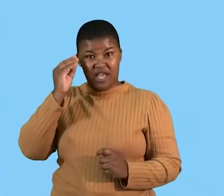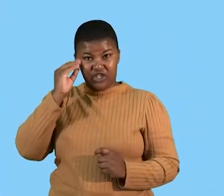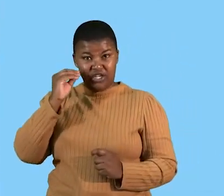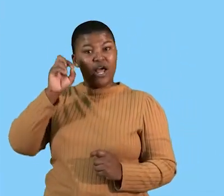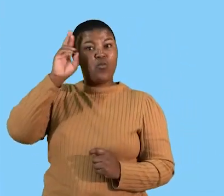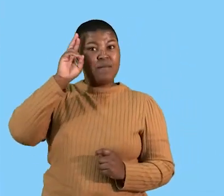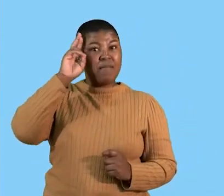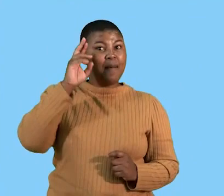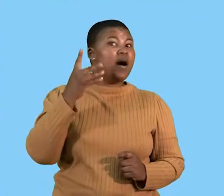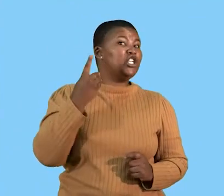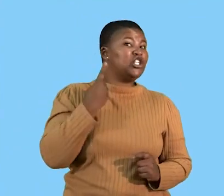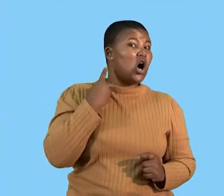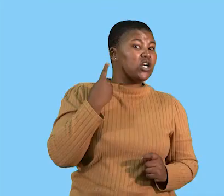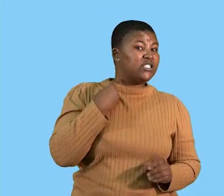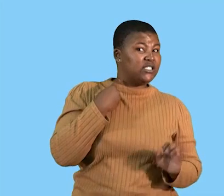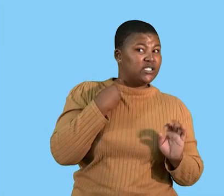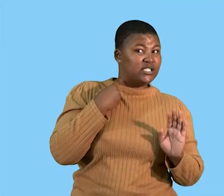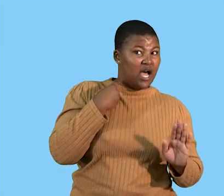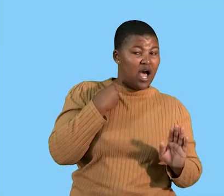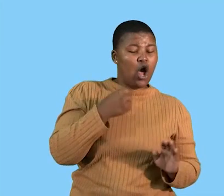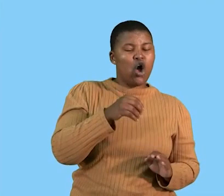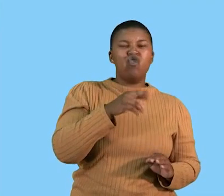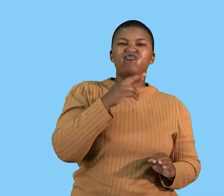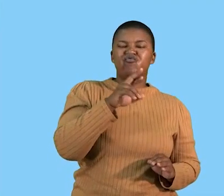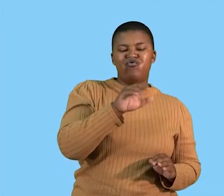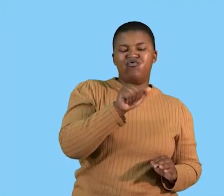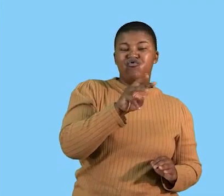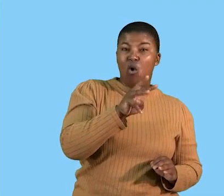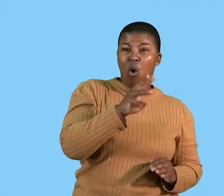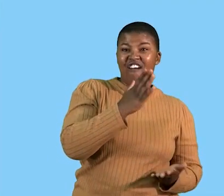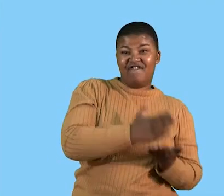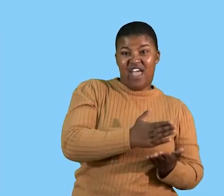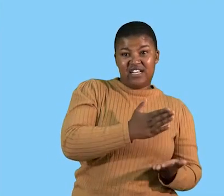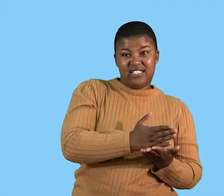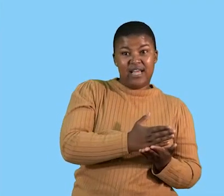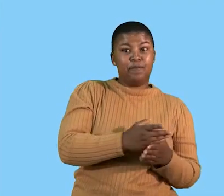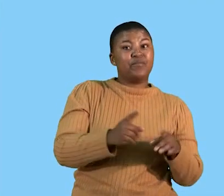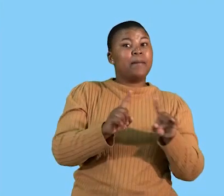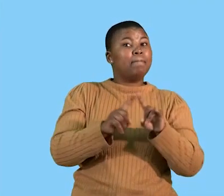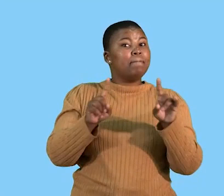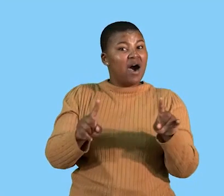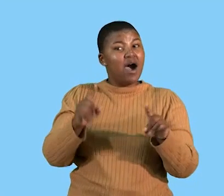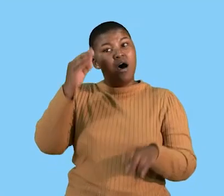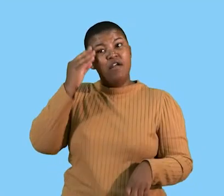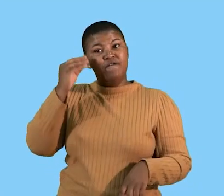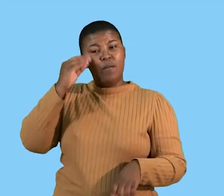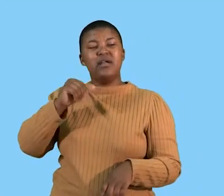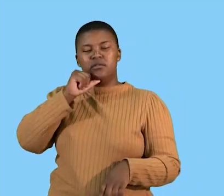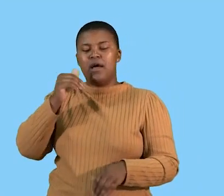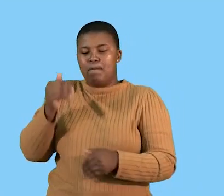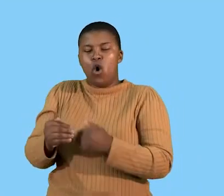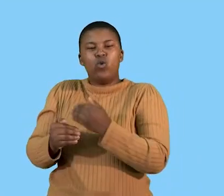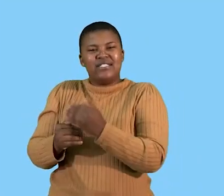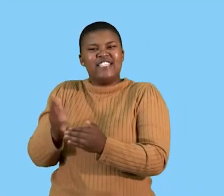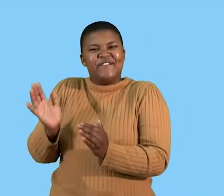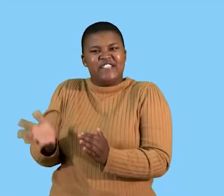remember, when we refer to data, we refer to raw facts, where information refers to